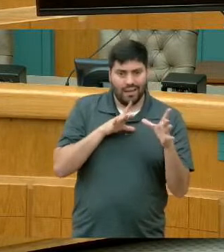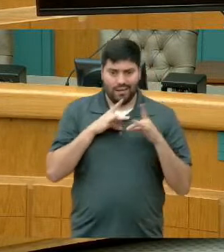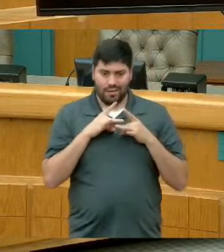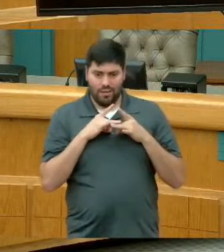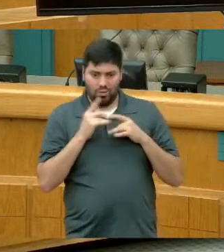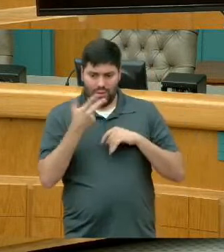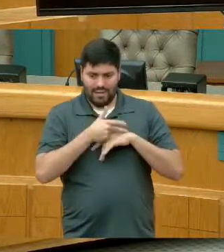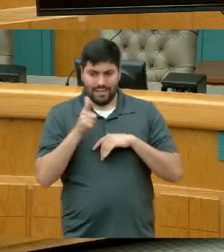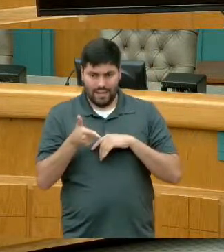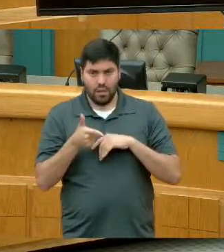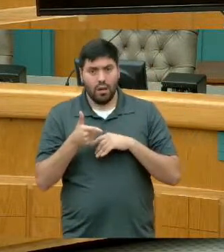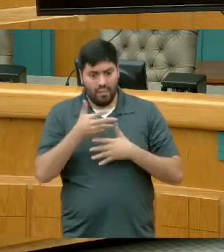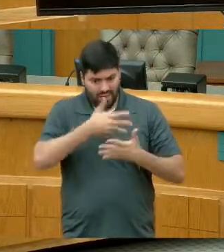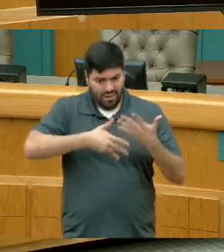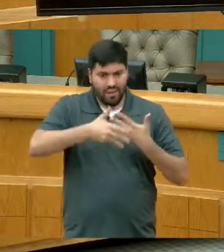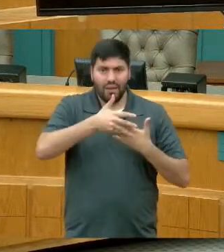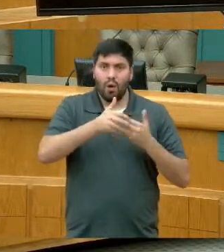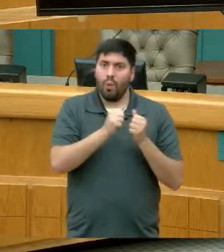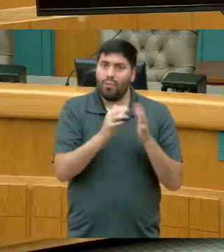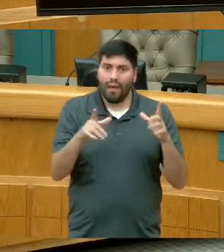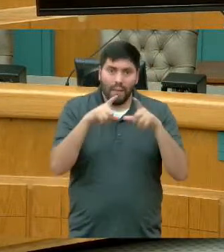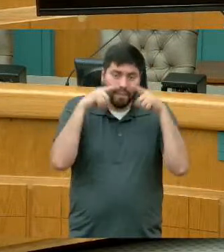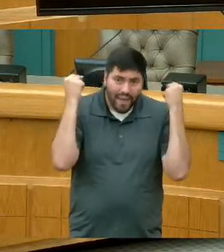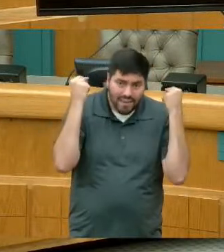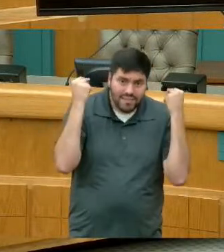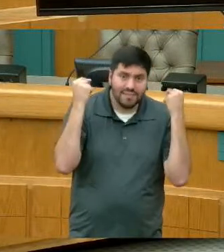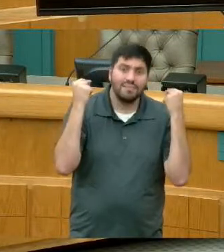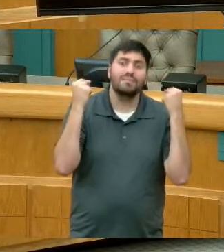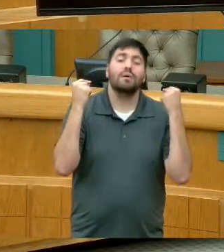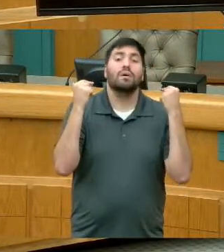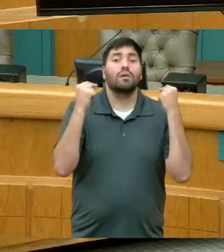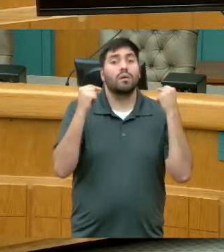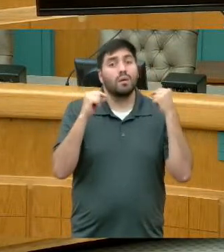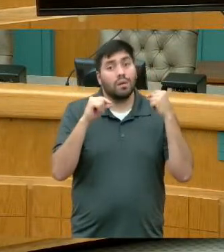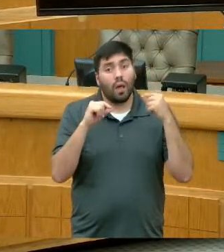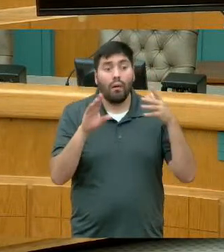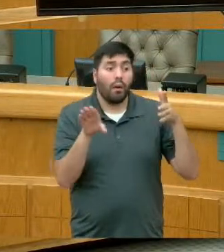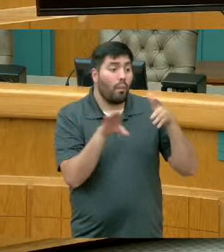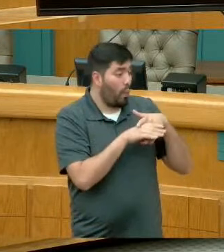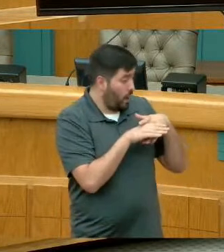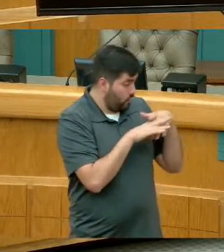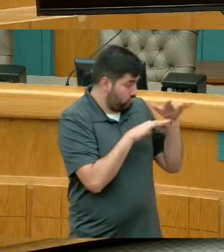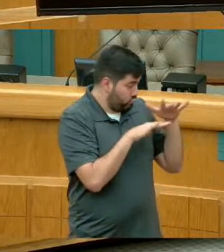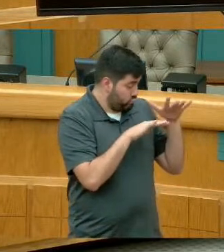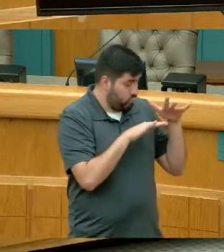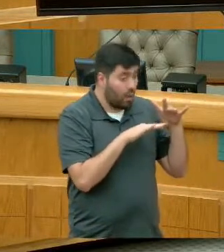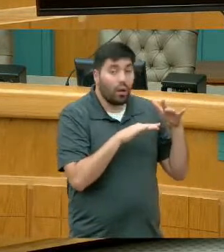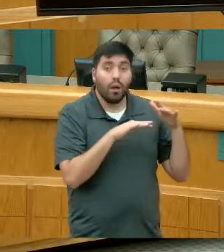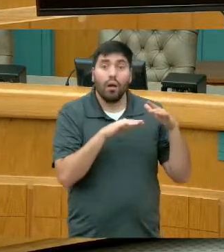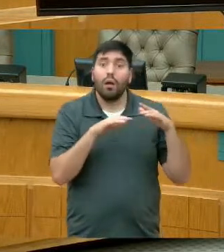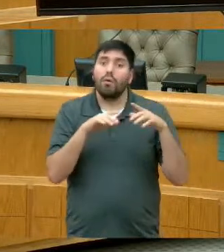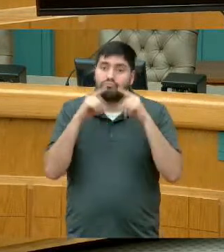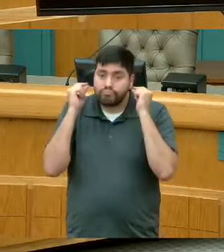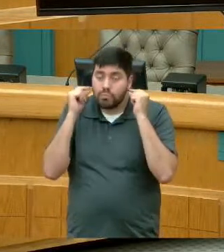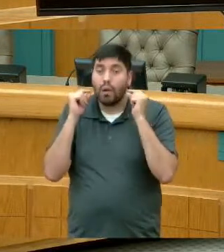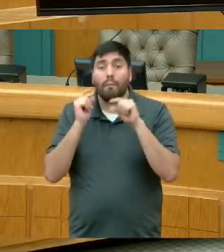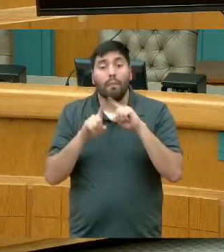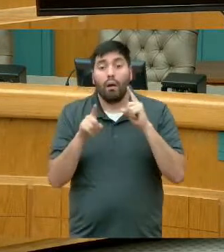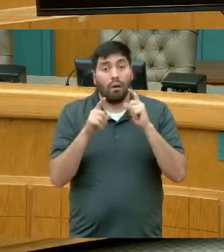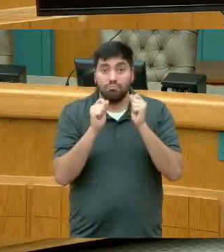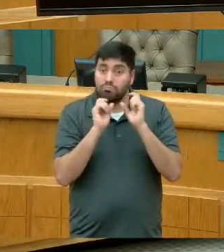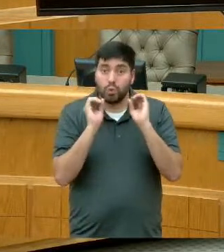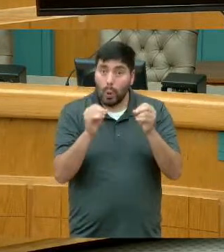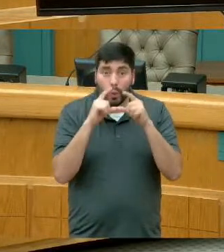Both stylists interacted with each other without wearing masks while taking a break between clients. The